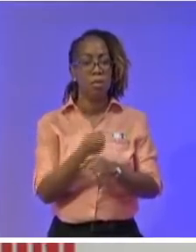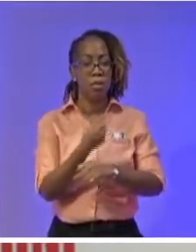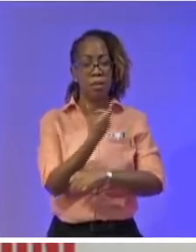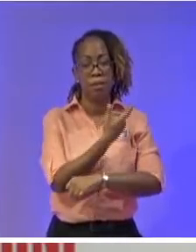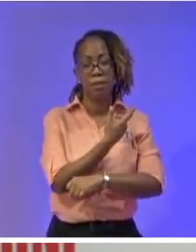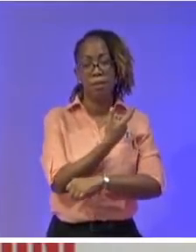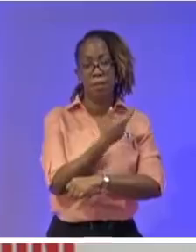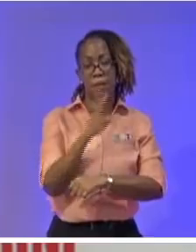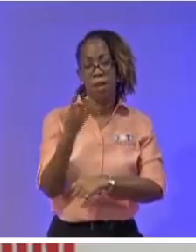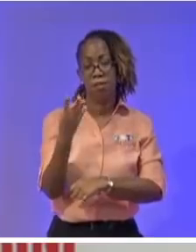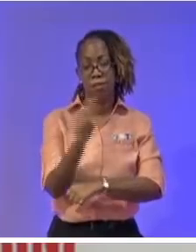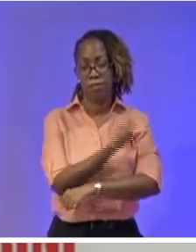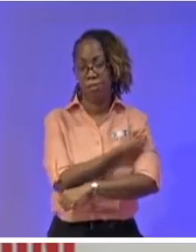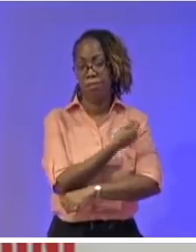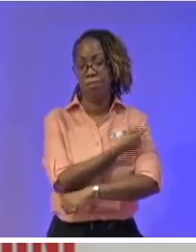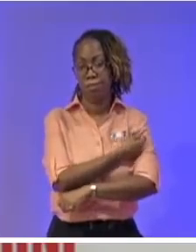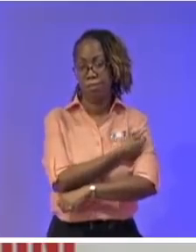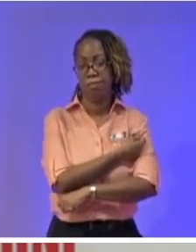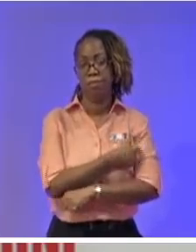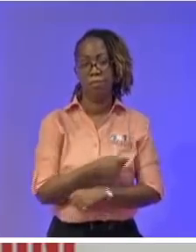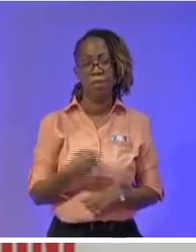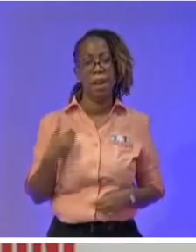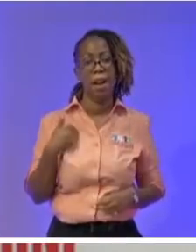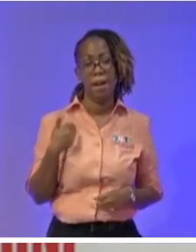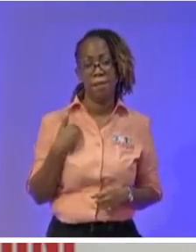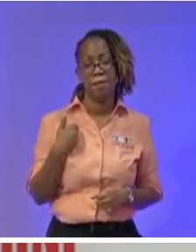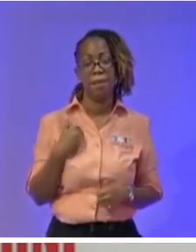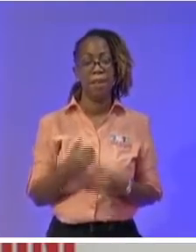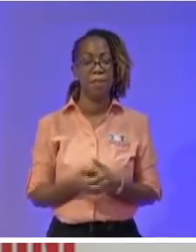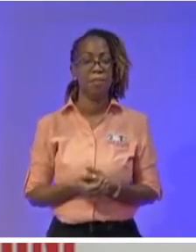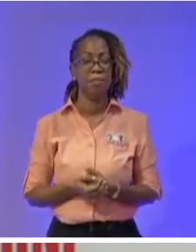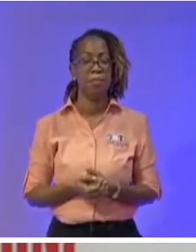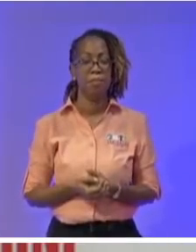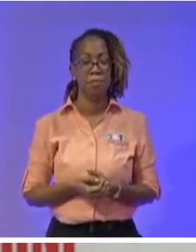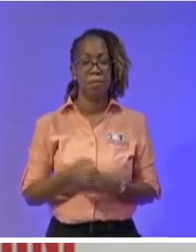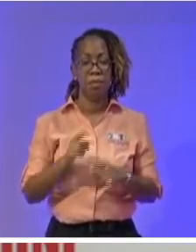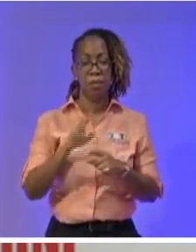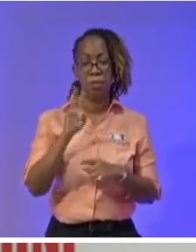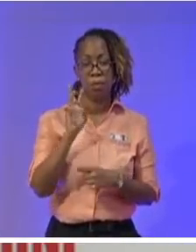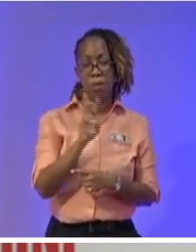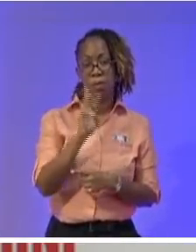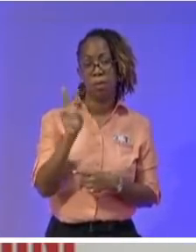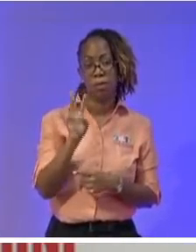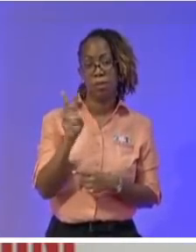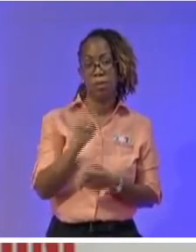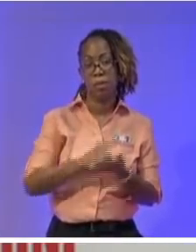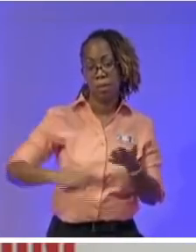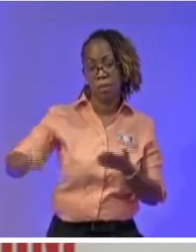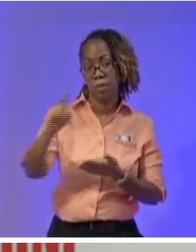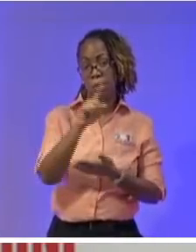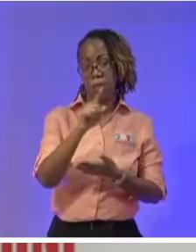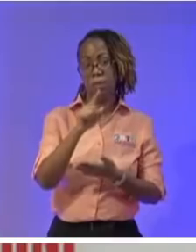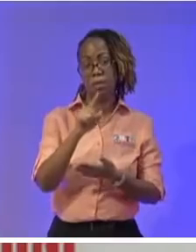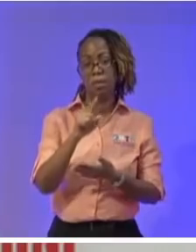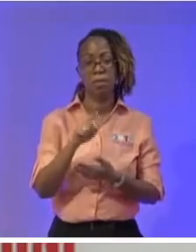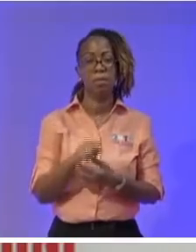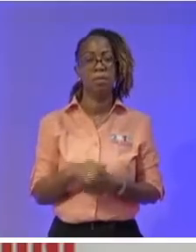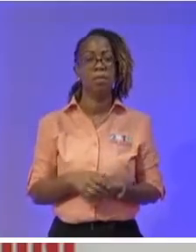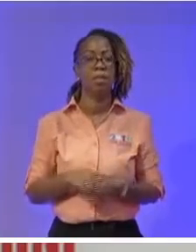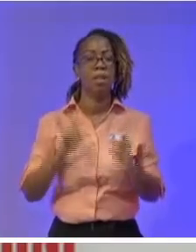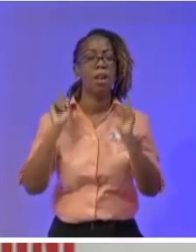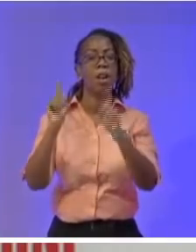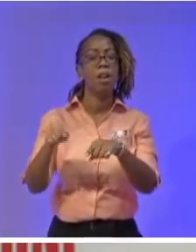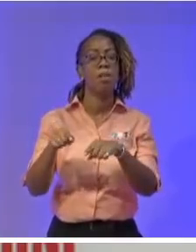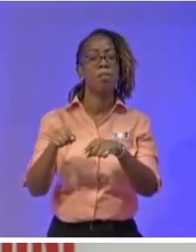fact boosted. By around Wednesday next week, we will come to the population to